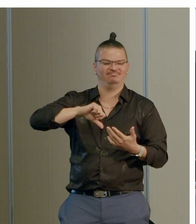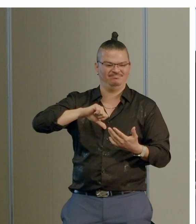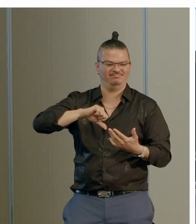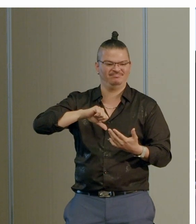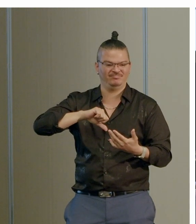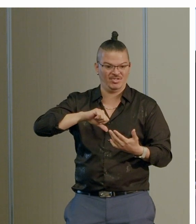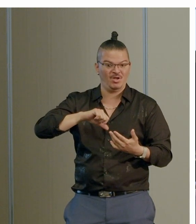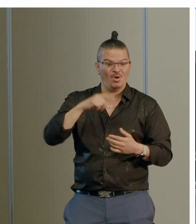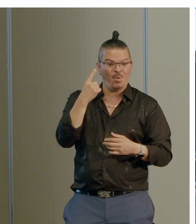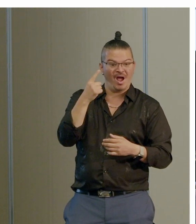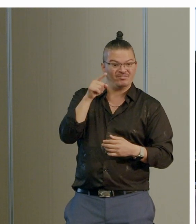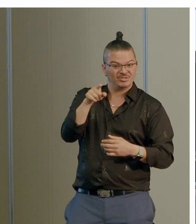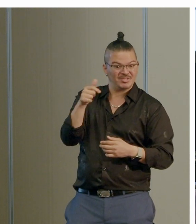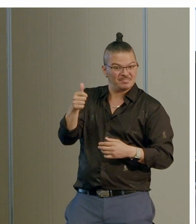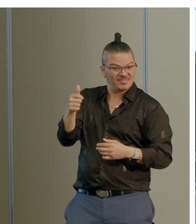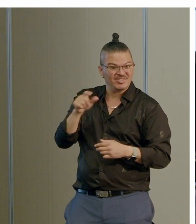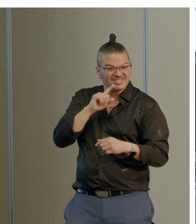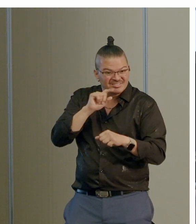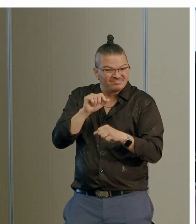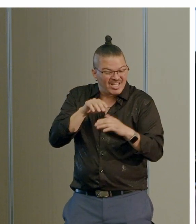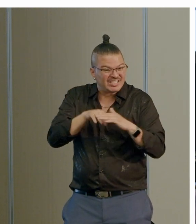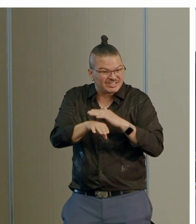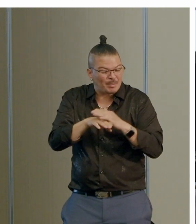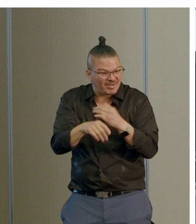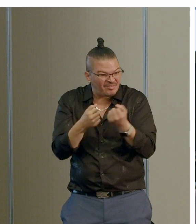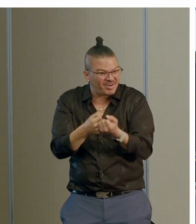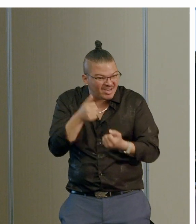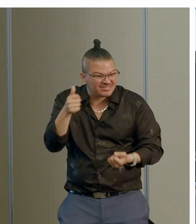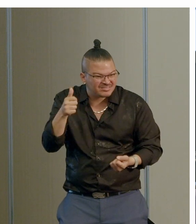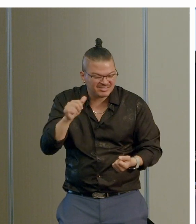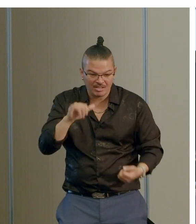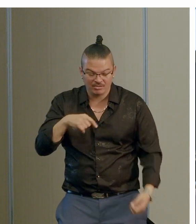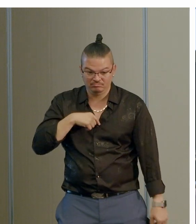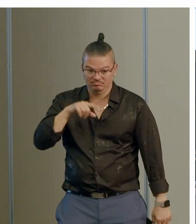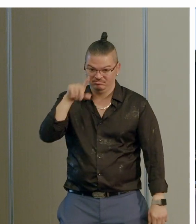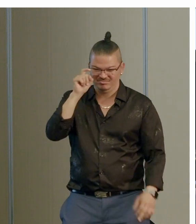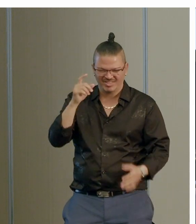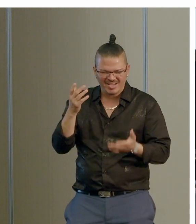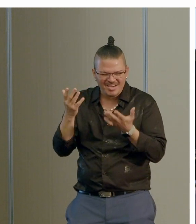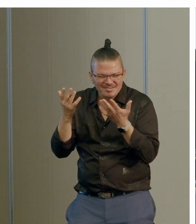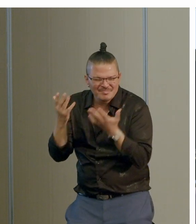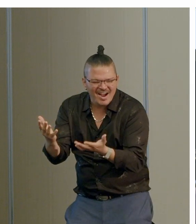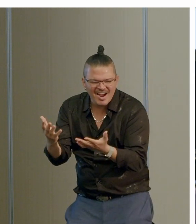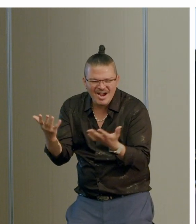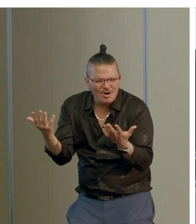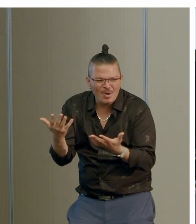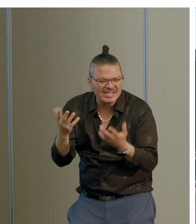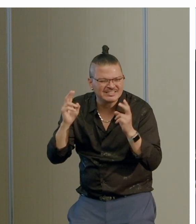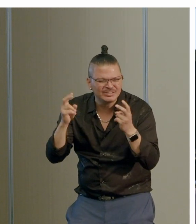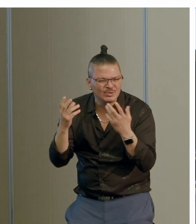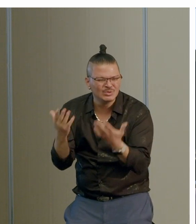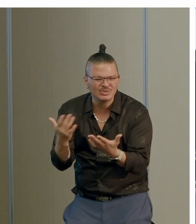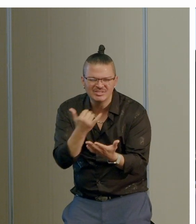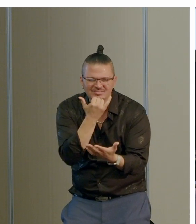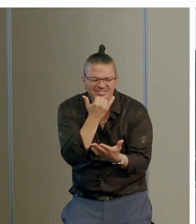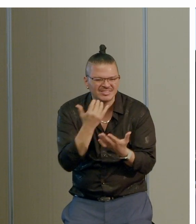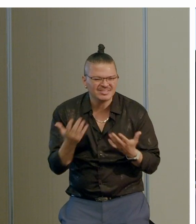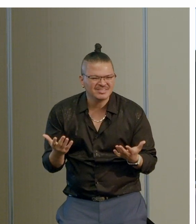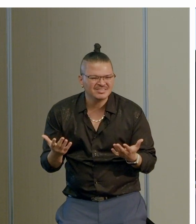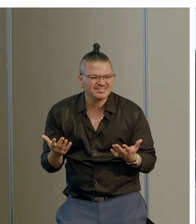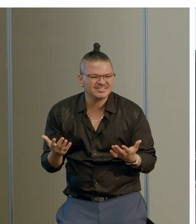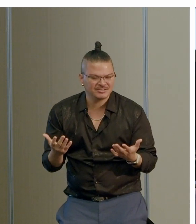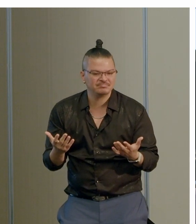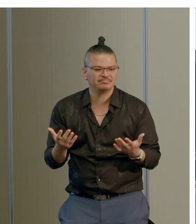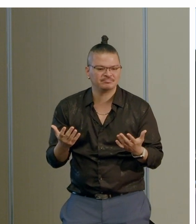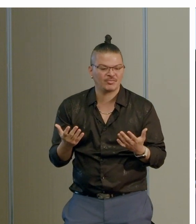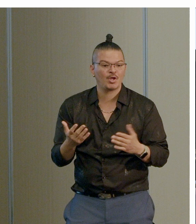himself. So I was like, help me understand, where are the issues? And so before taking it to the Business